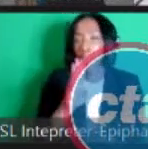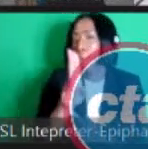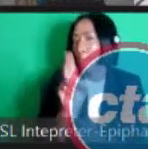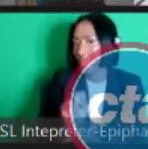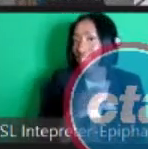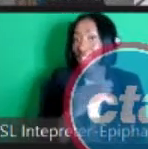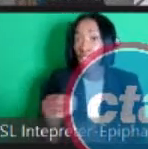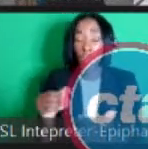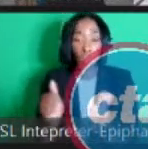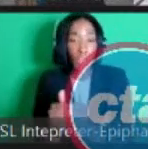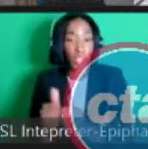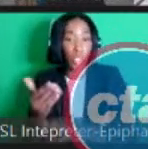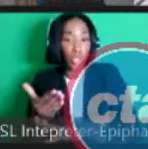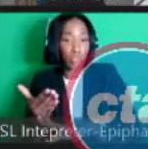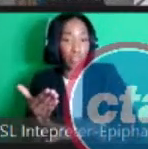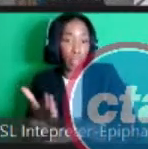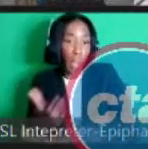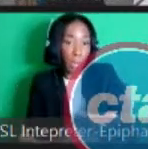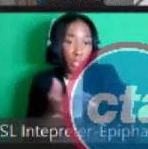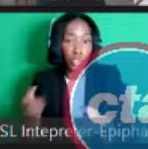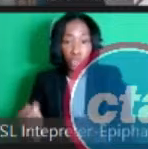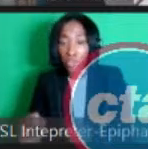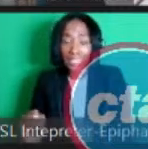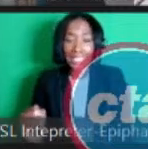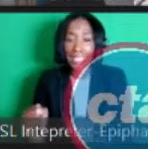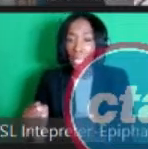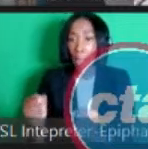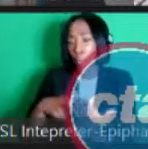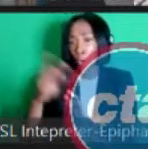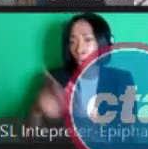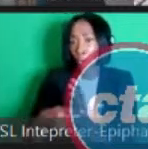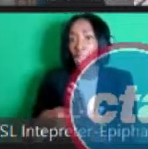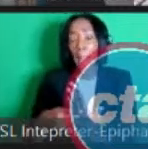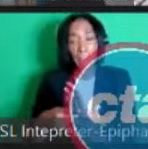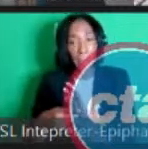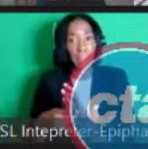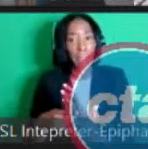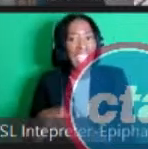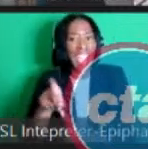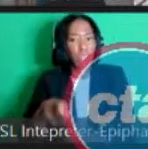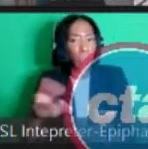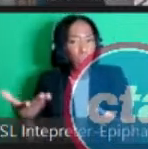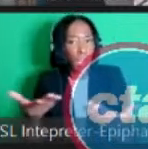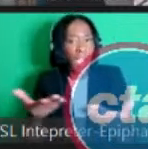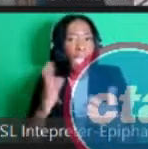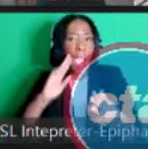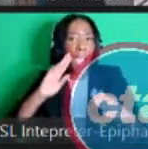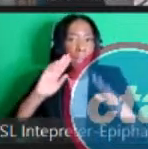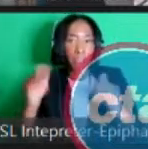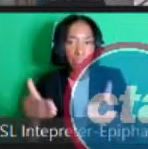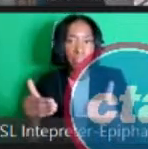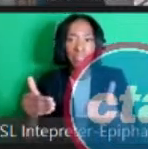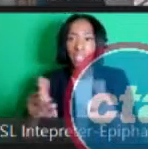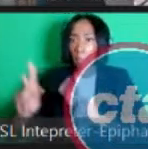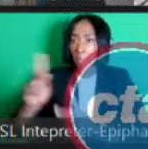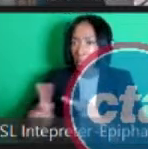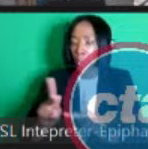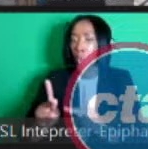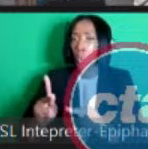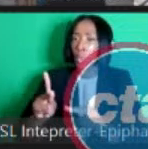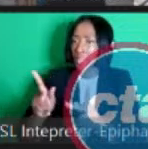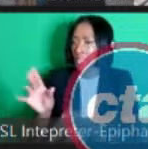Streets program, and I'm kind of probably stealing Brad's thunder a little bit, that part of what that has to be is about pedestrians as well,